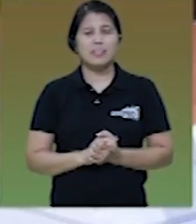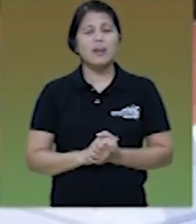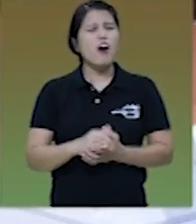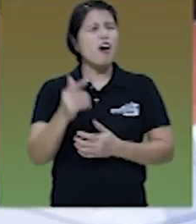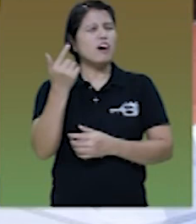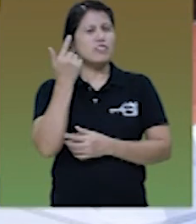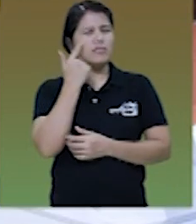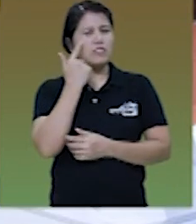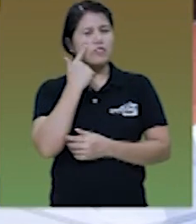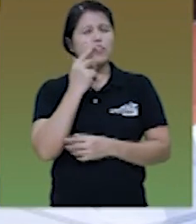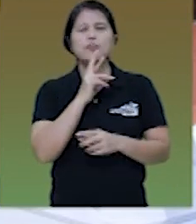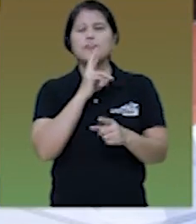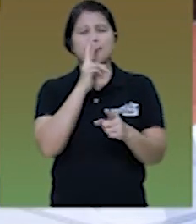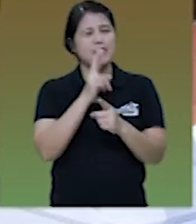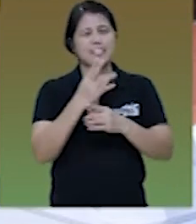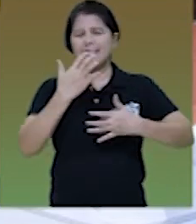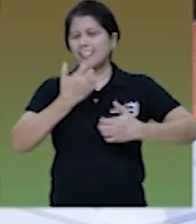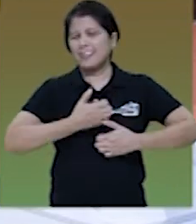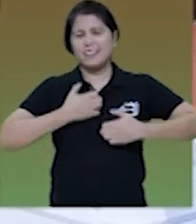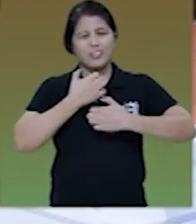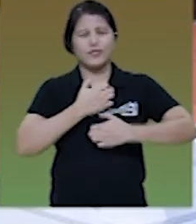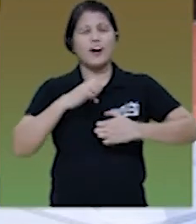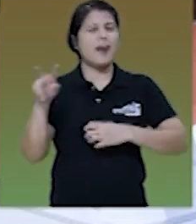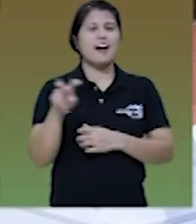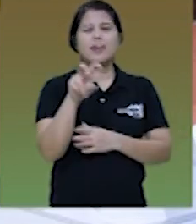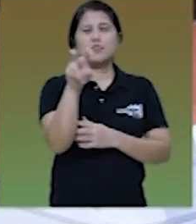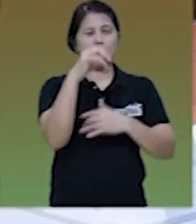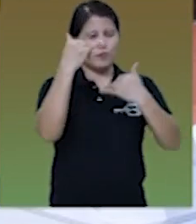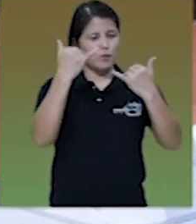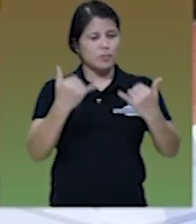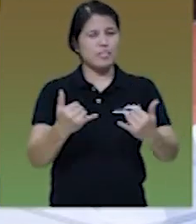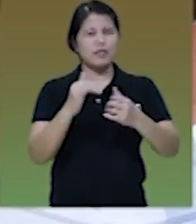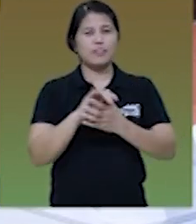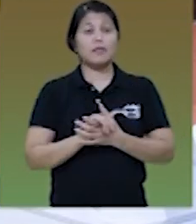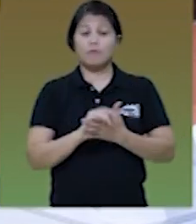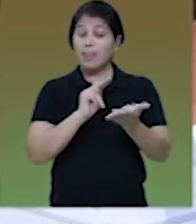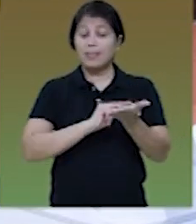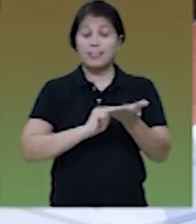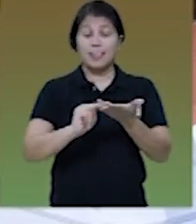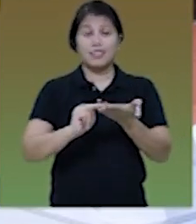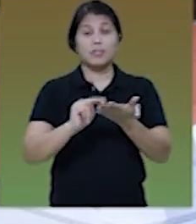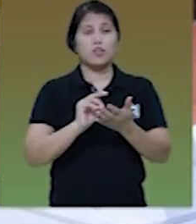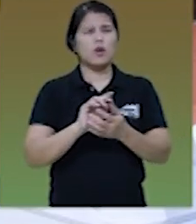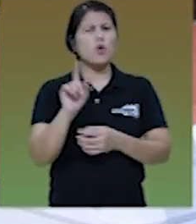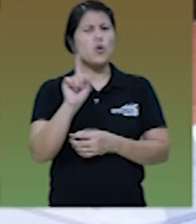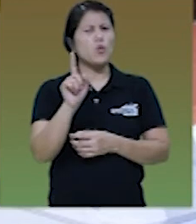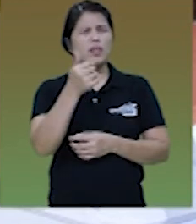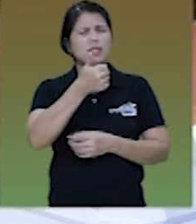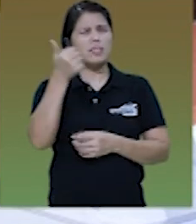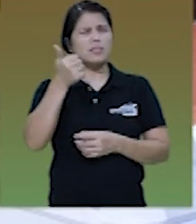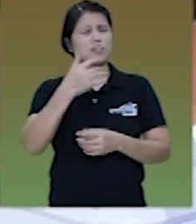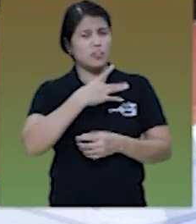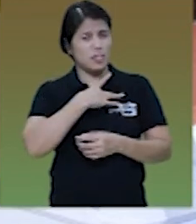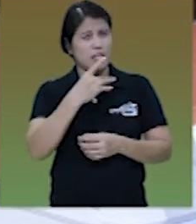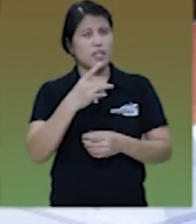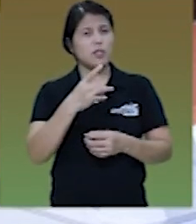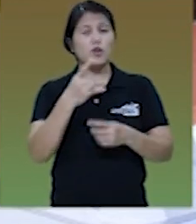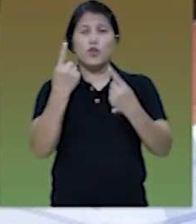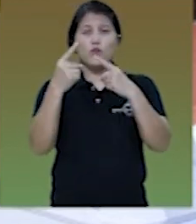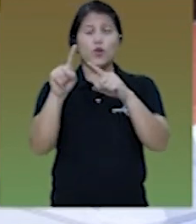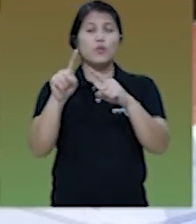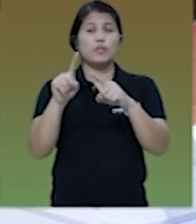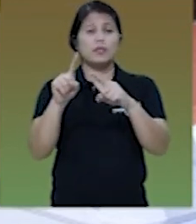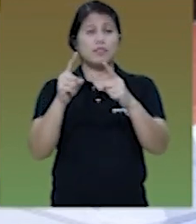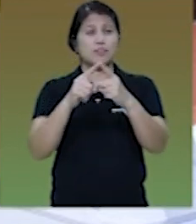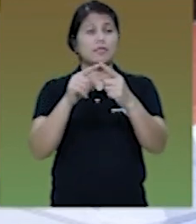Oh, Gina, I really enjoyed our exploration today. That's nice. What else did you like about going